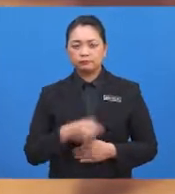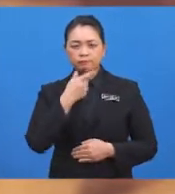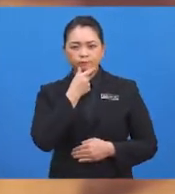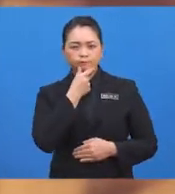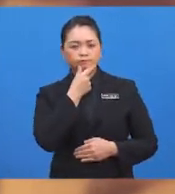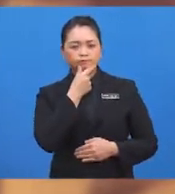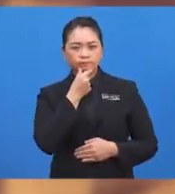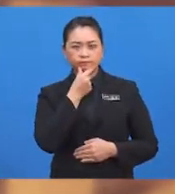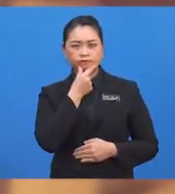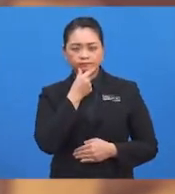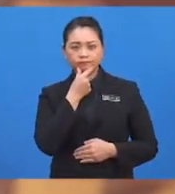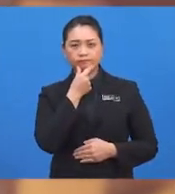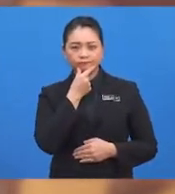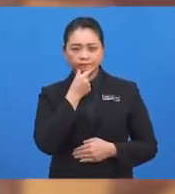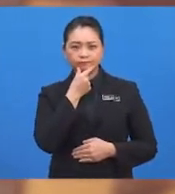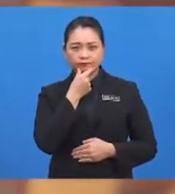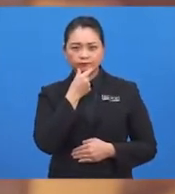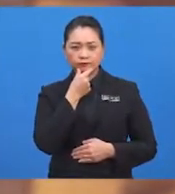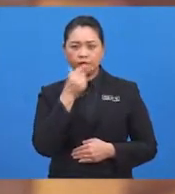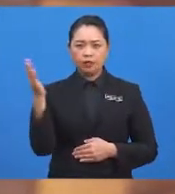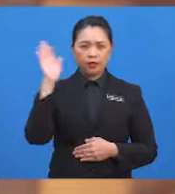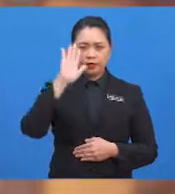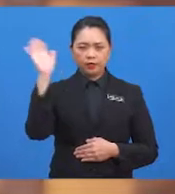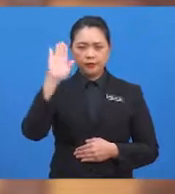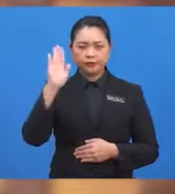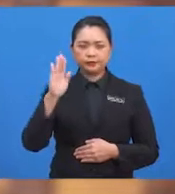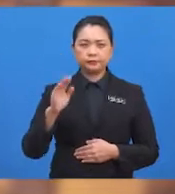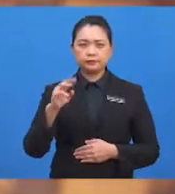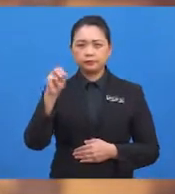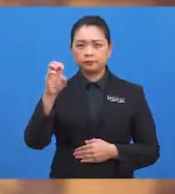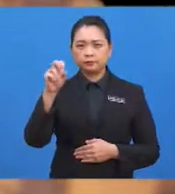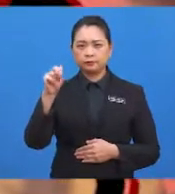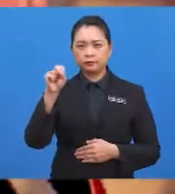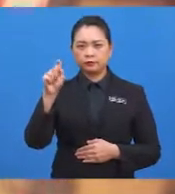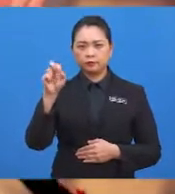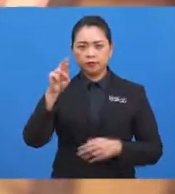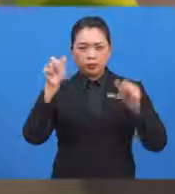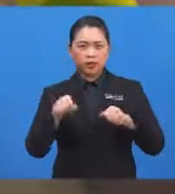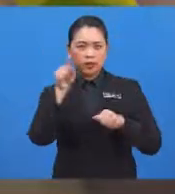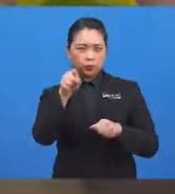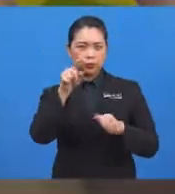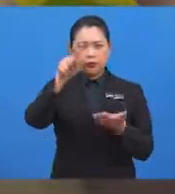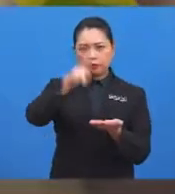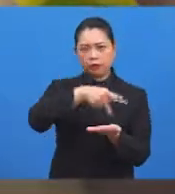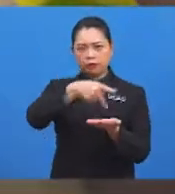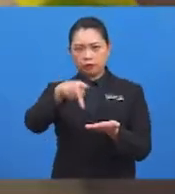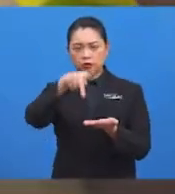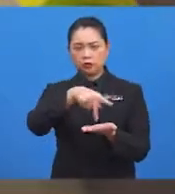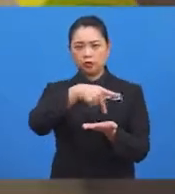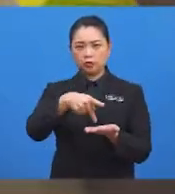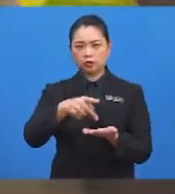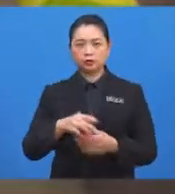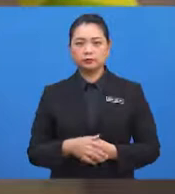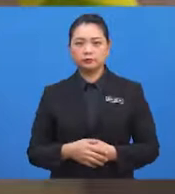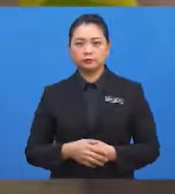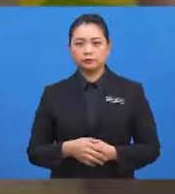Think the robot. Hey monster, can you dance? Oh, the